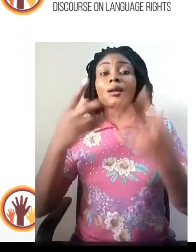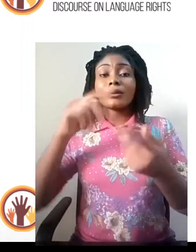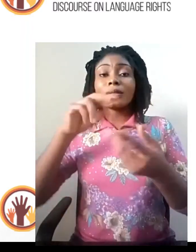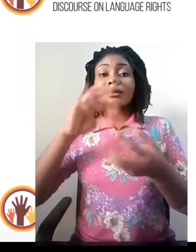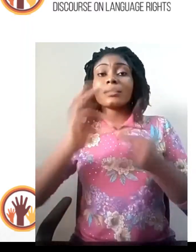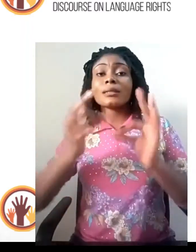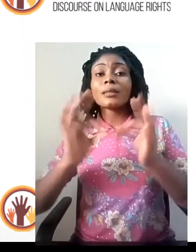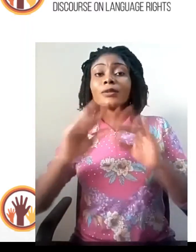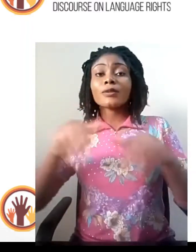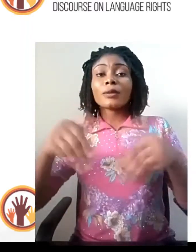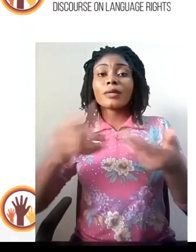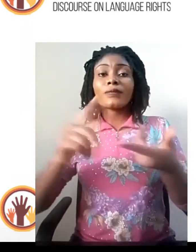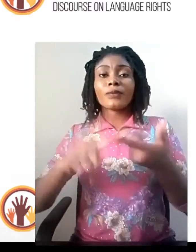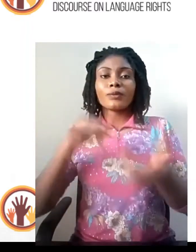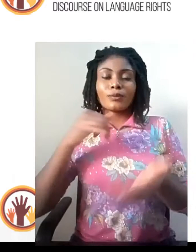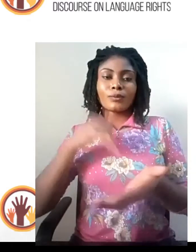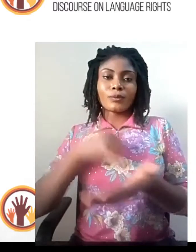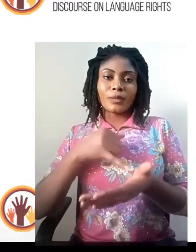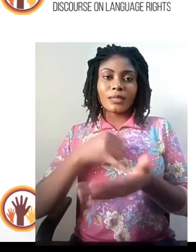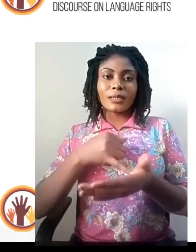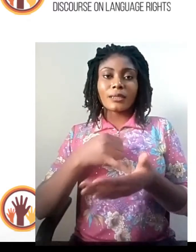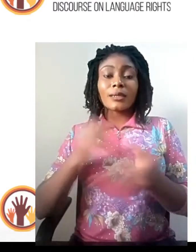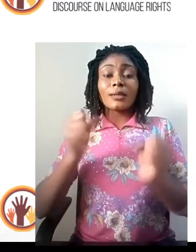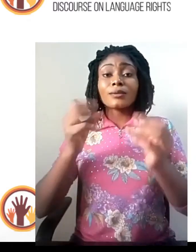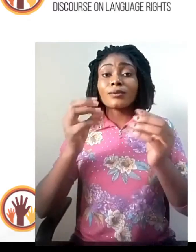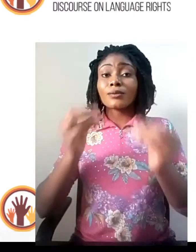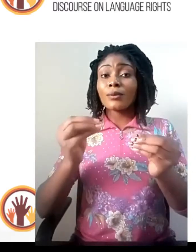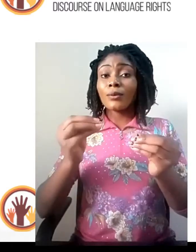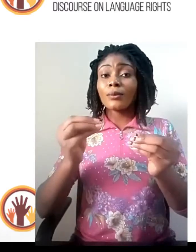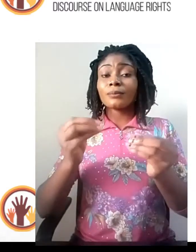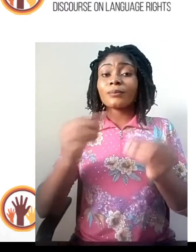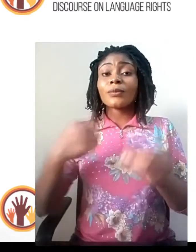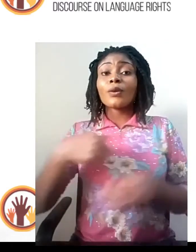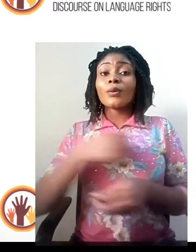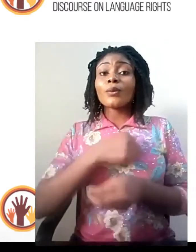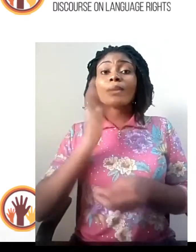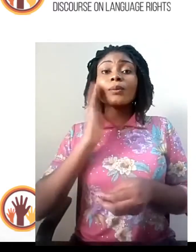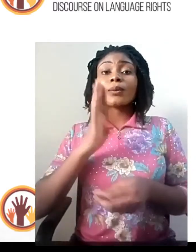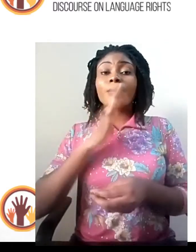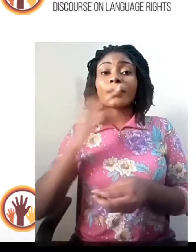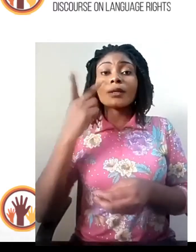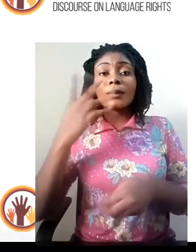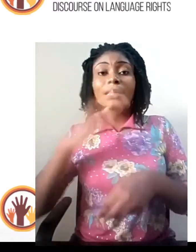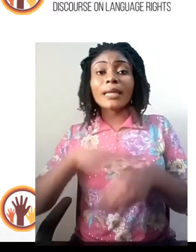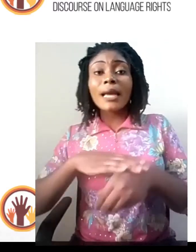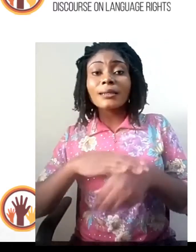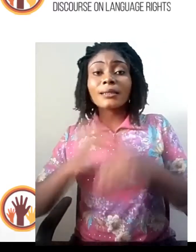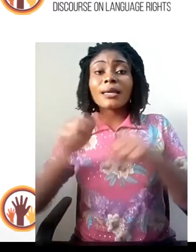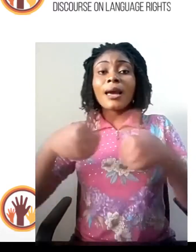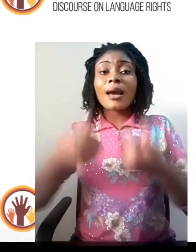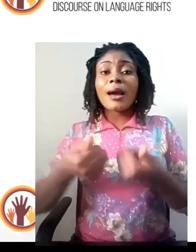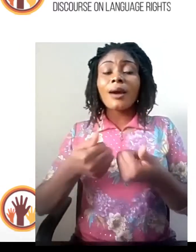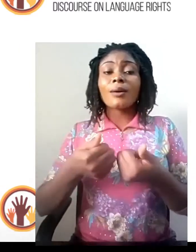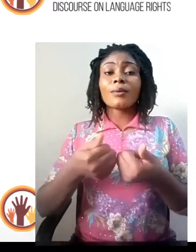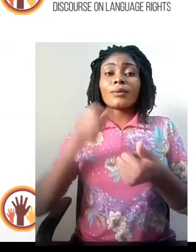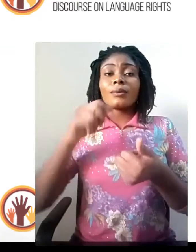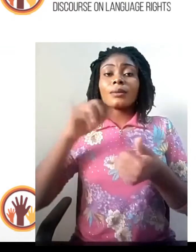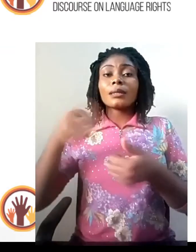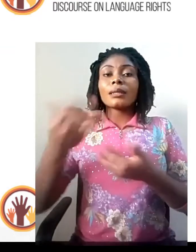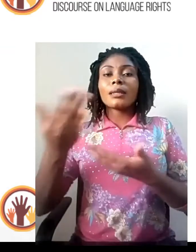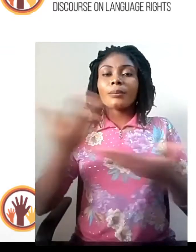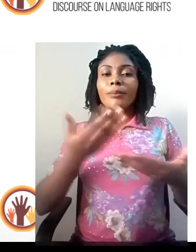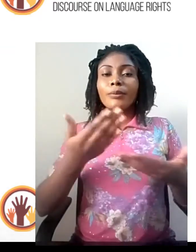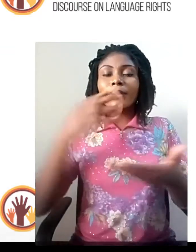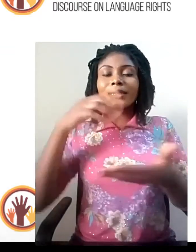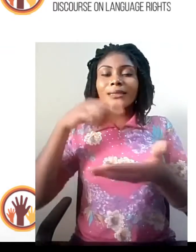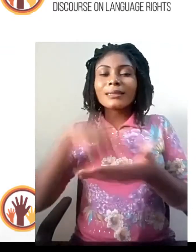it. So we are going to be looking at how they brought this slogan into play to look